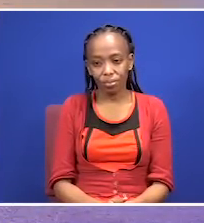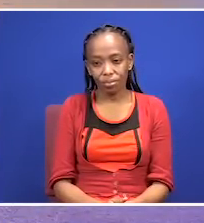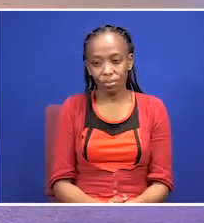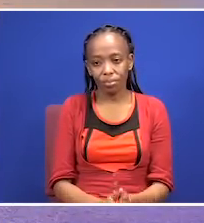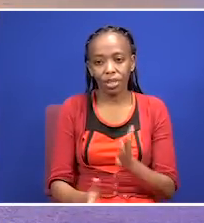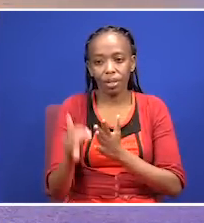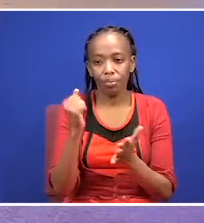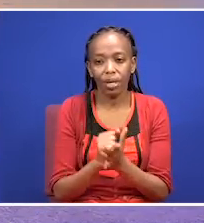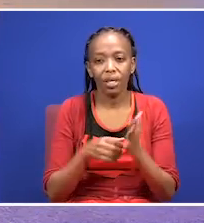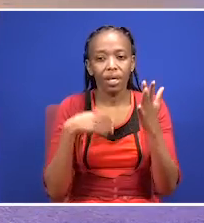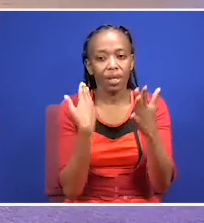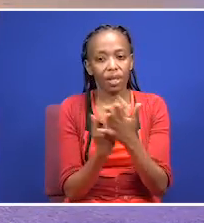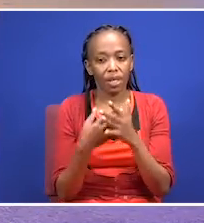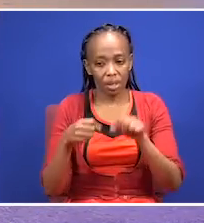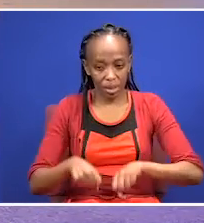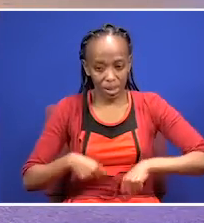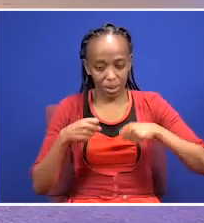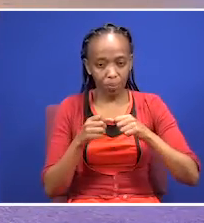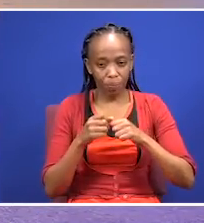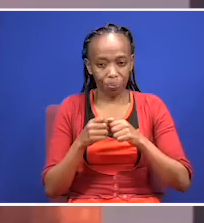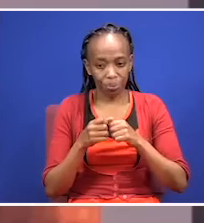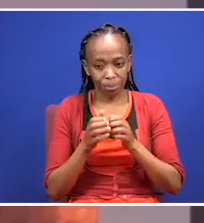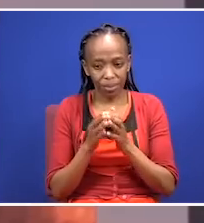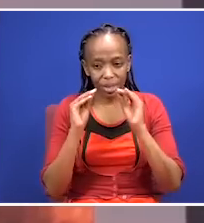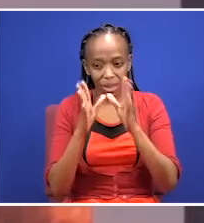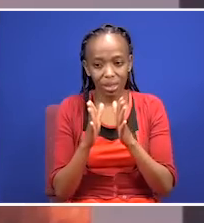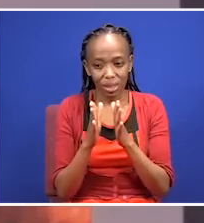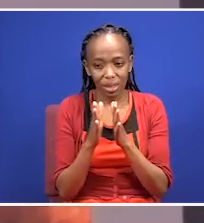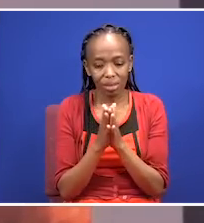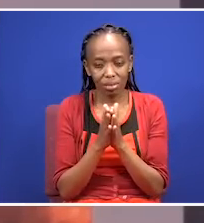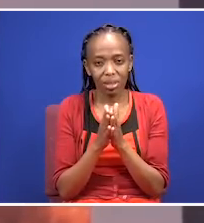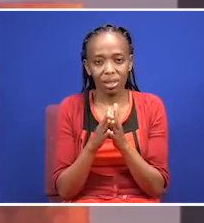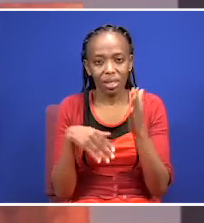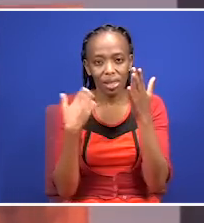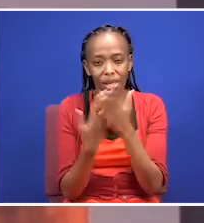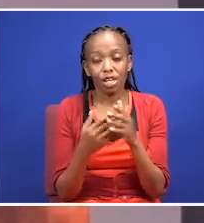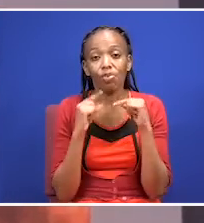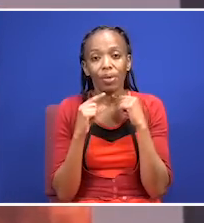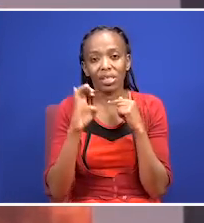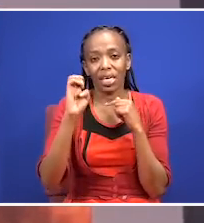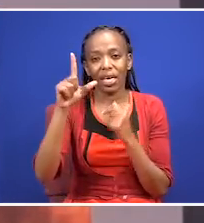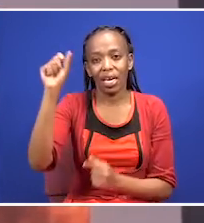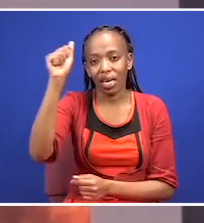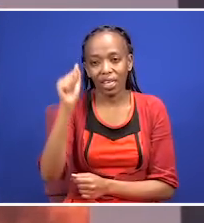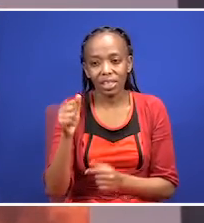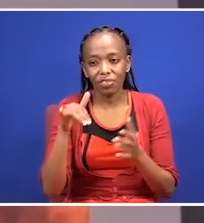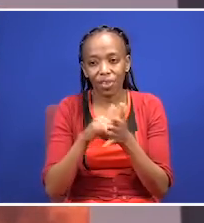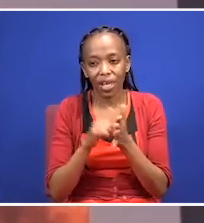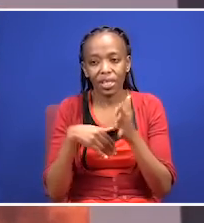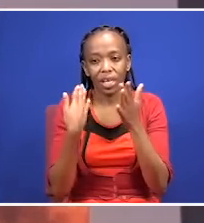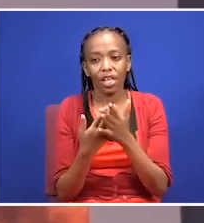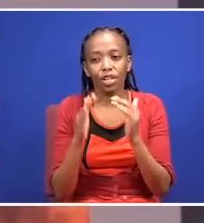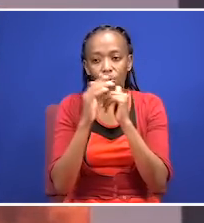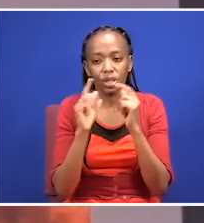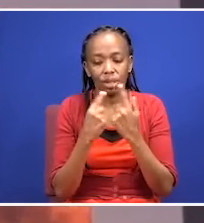amen thank you chair barraza thank you reverend alas for that great word thank you worshiped